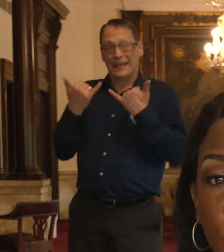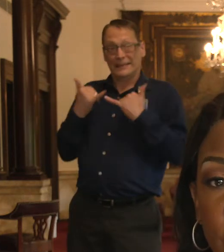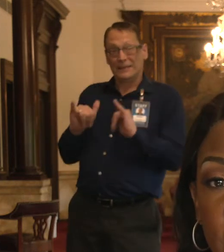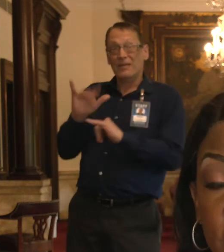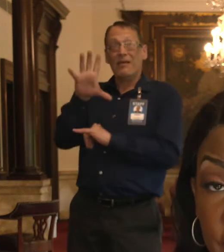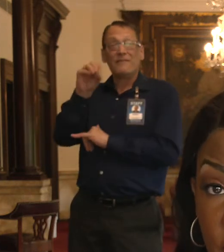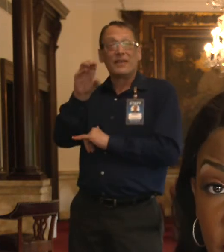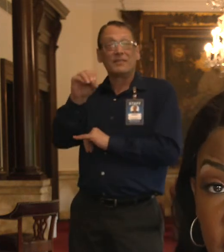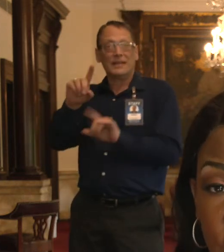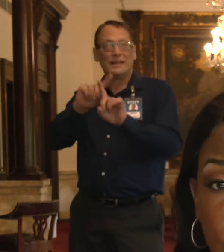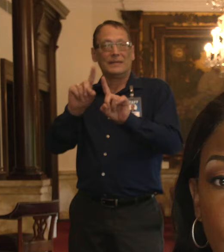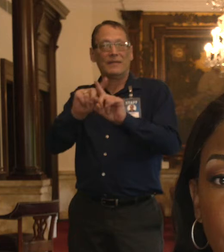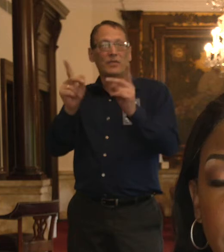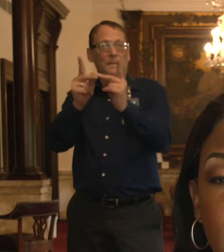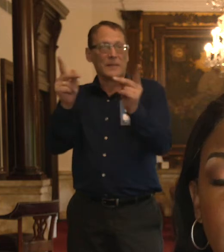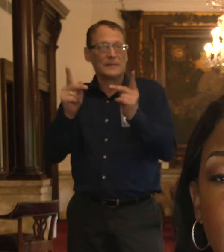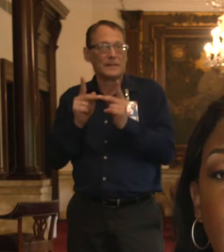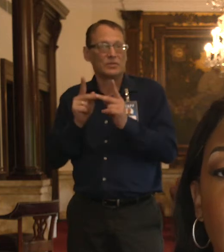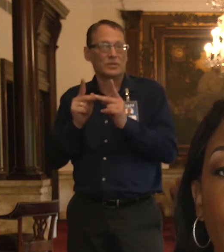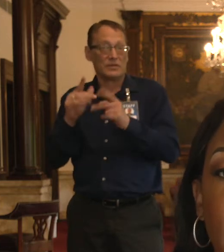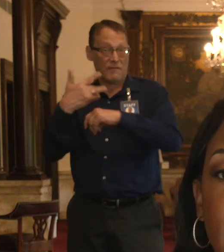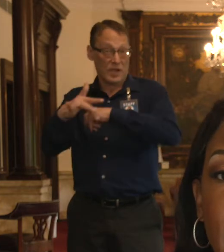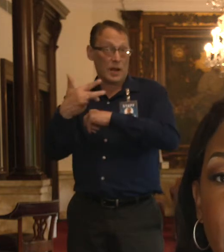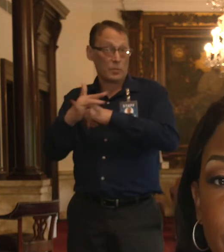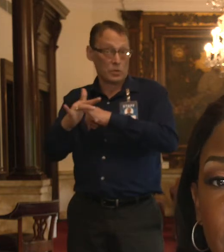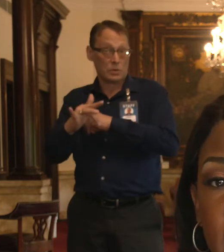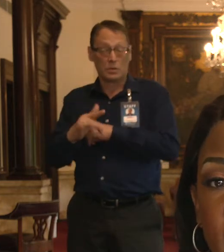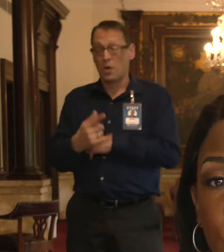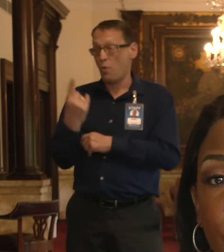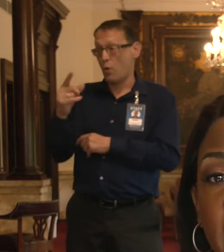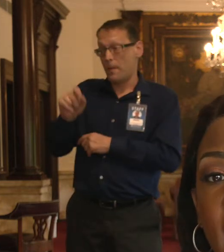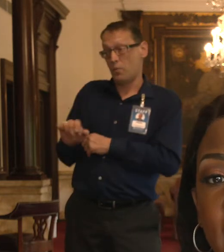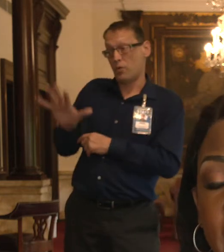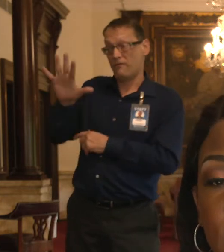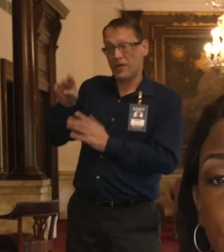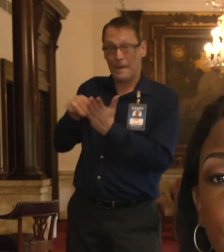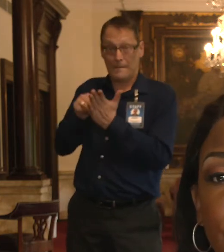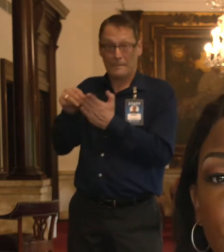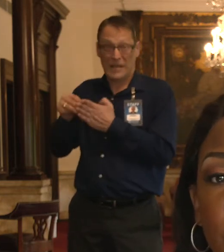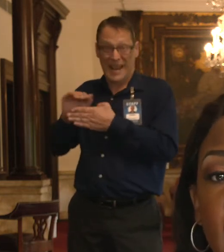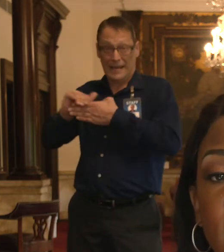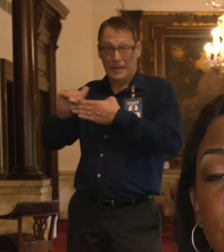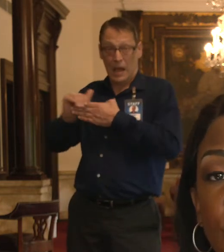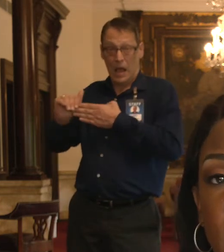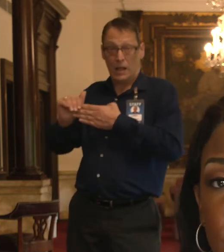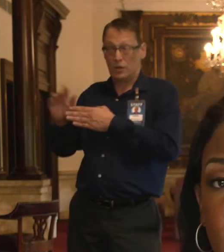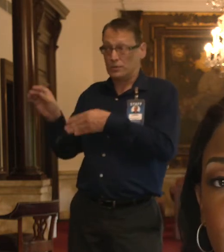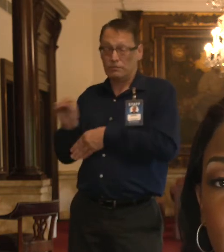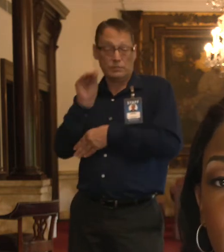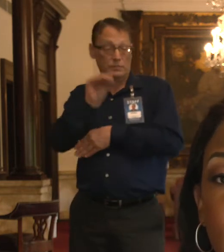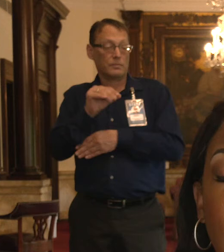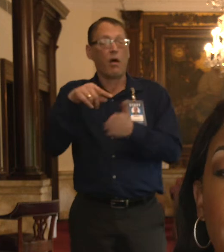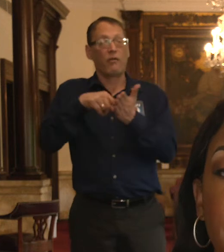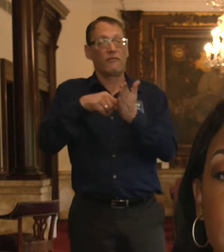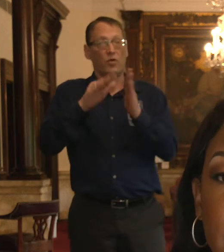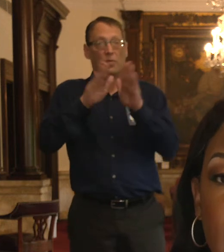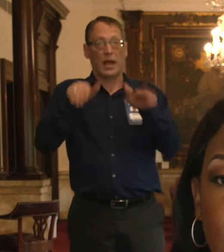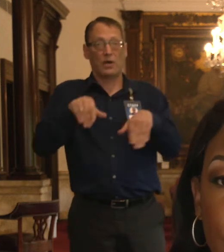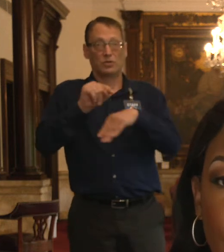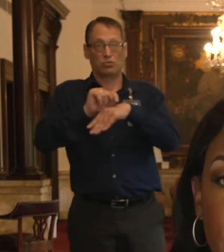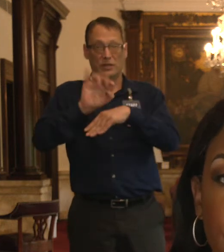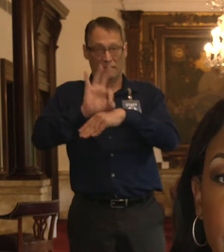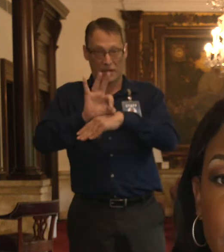positions open, and $1.5 million will be allocated to the Affordable Housing Trust Fund, $1